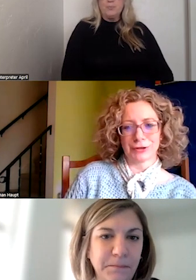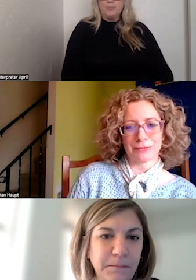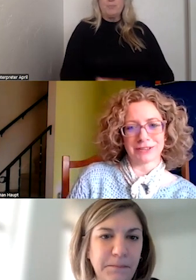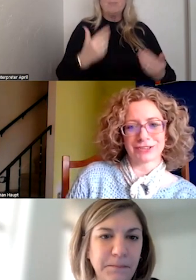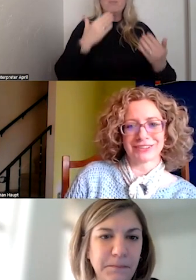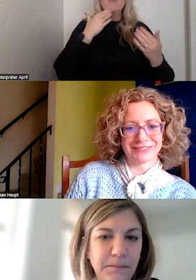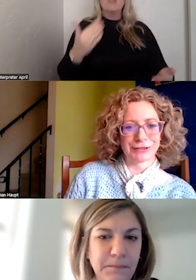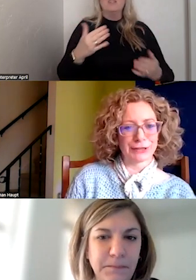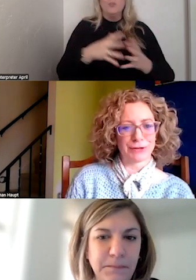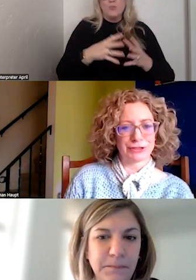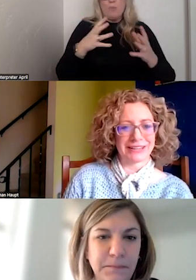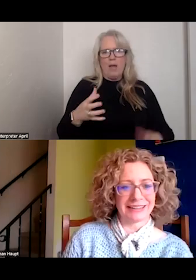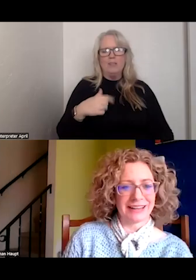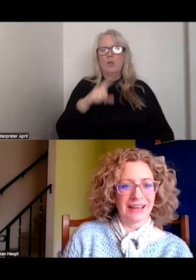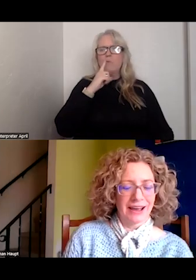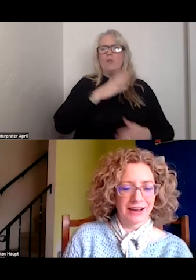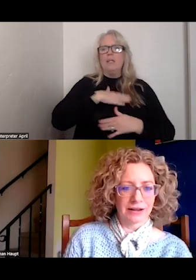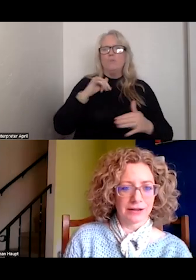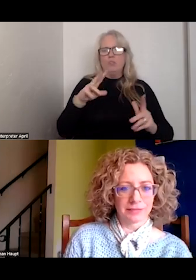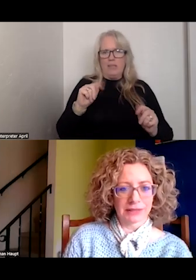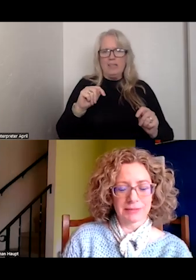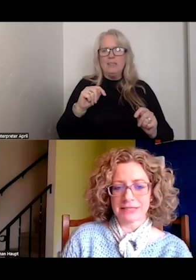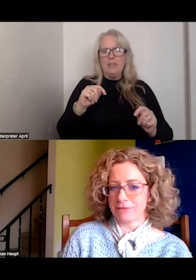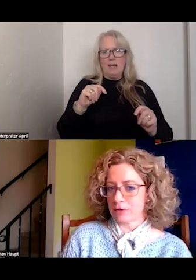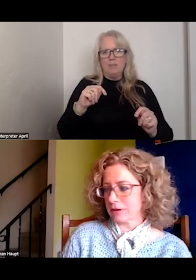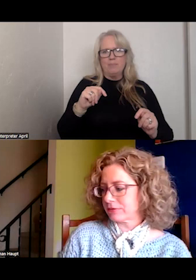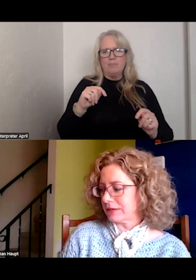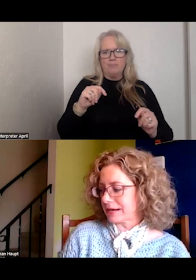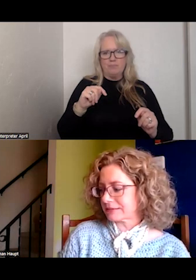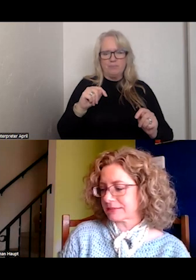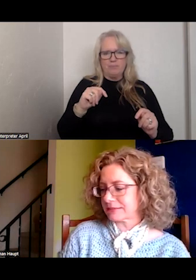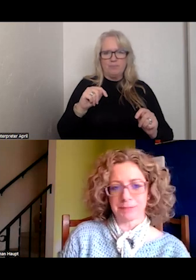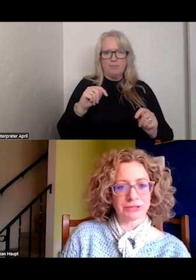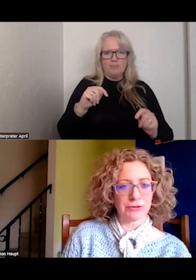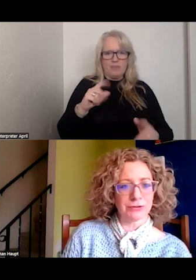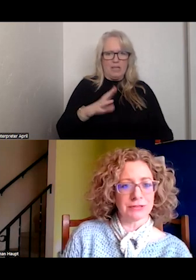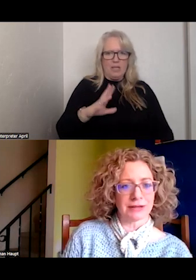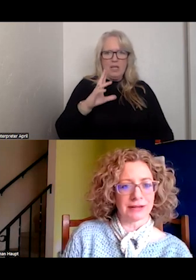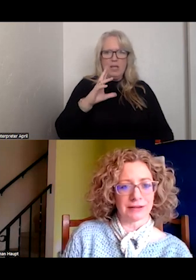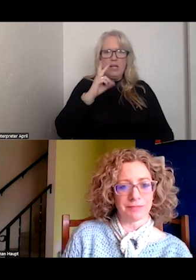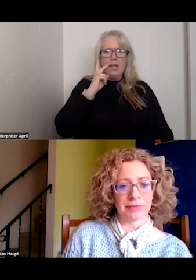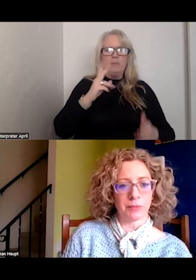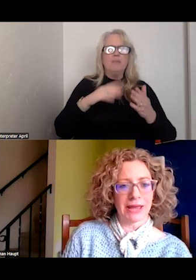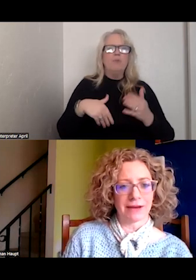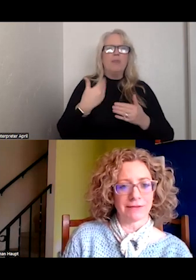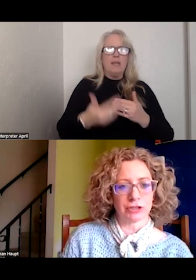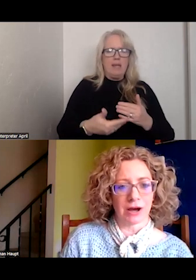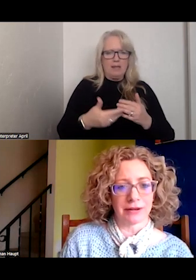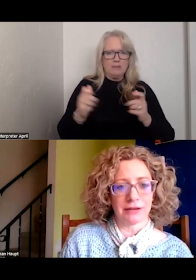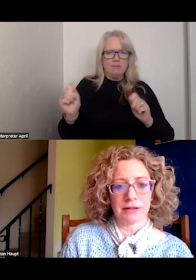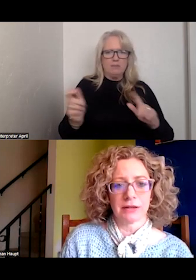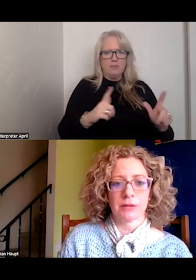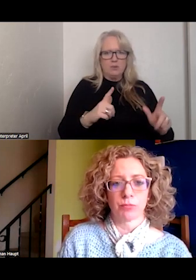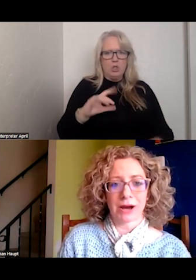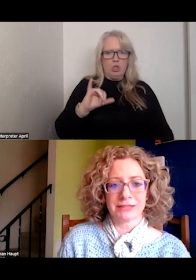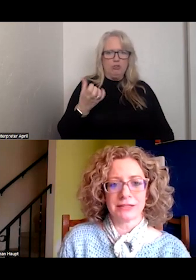Thank you so much. Really appreciate it. Let me see, for the next episode, we have